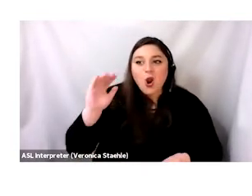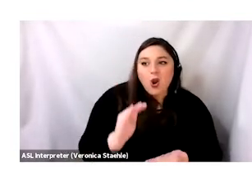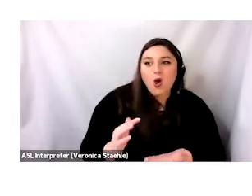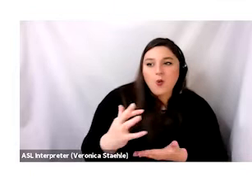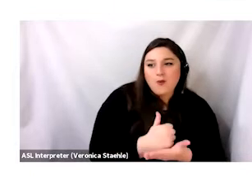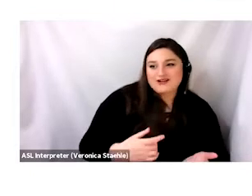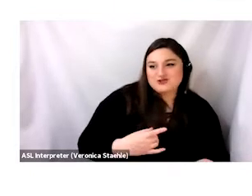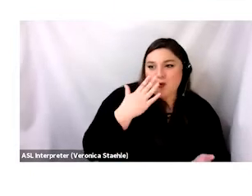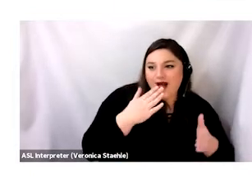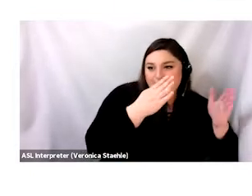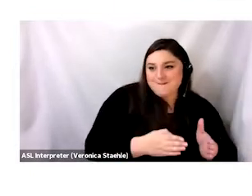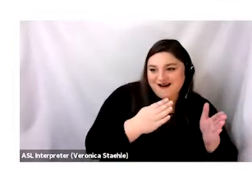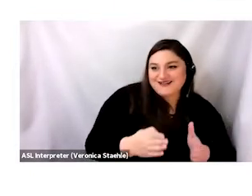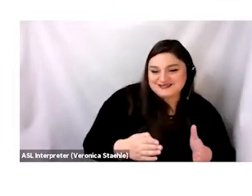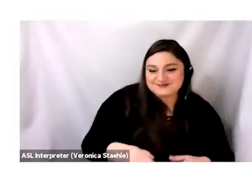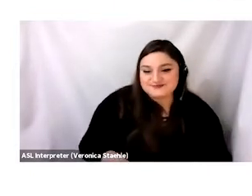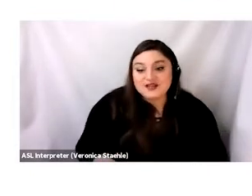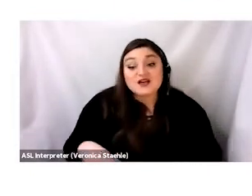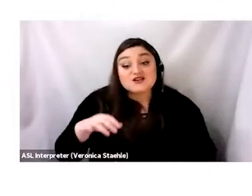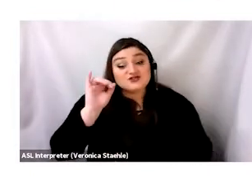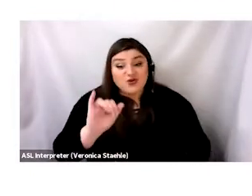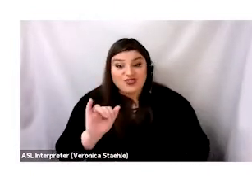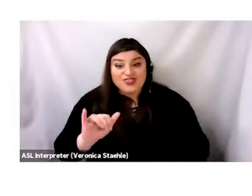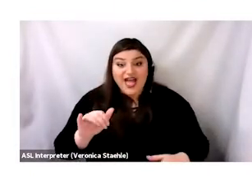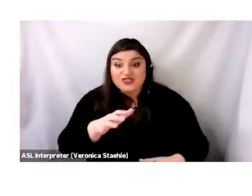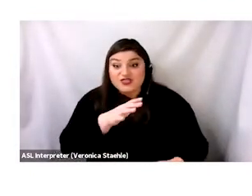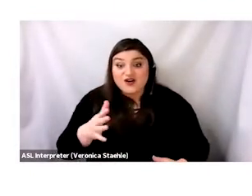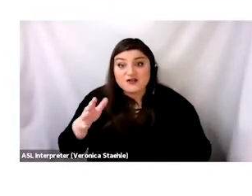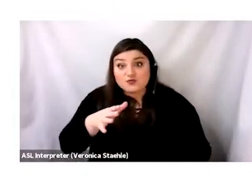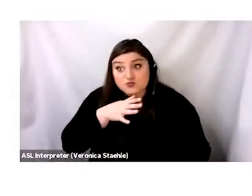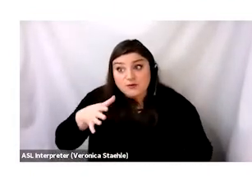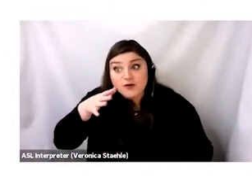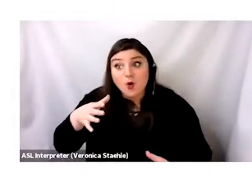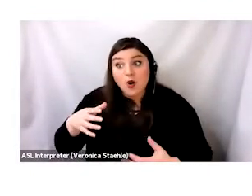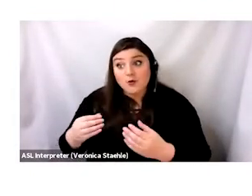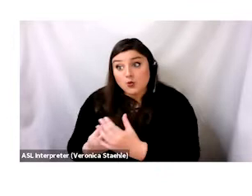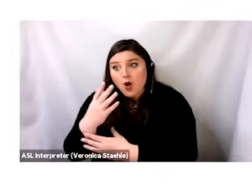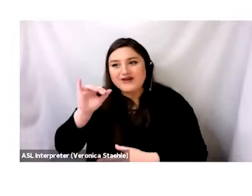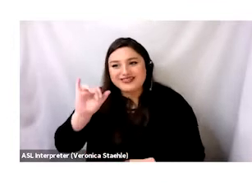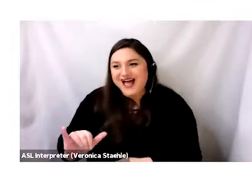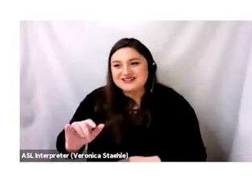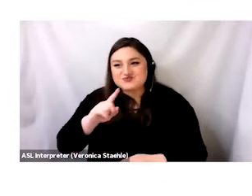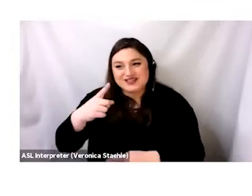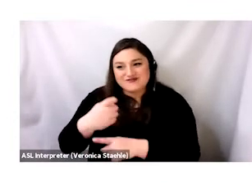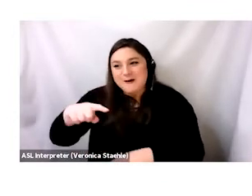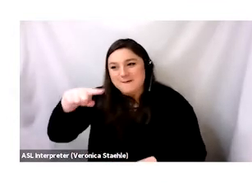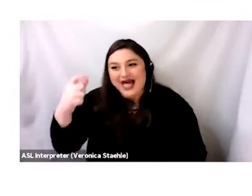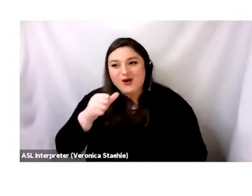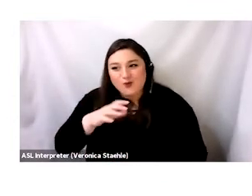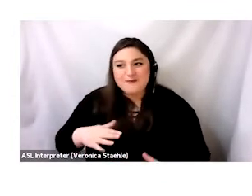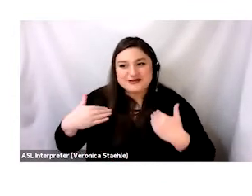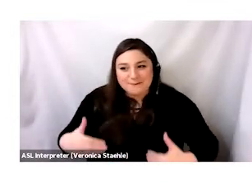The former were largely dominated by Black women, who we have to thank for the fabric of our lives. Through all